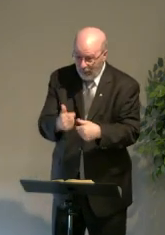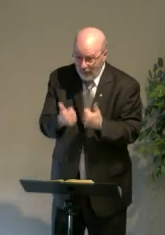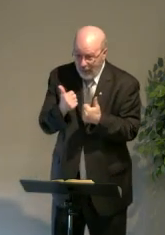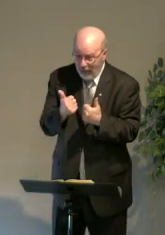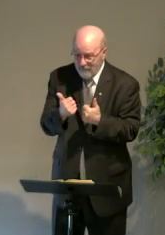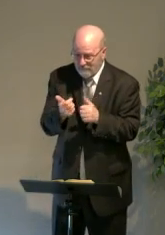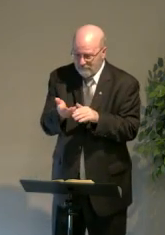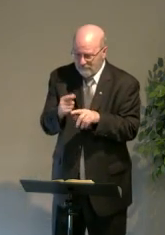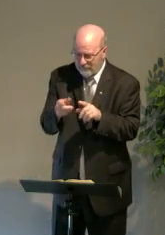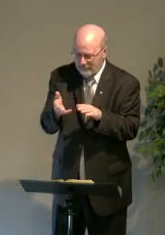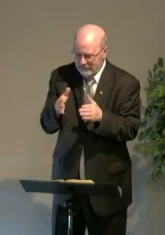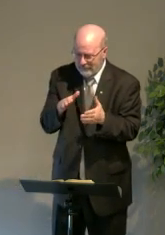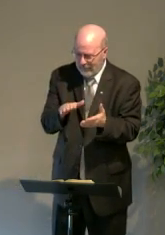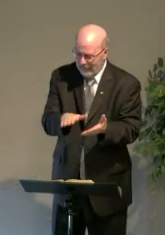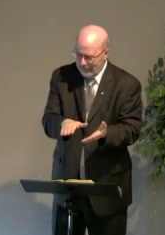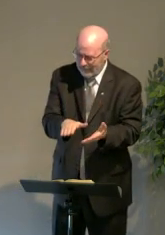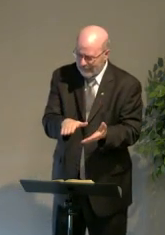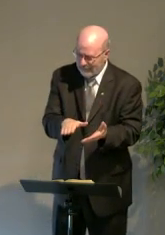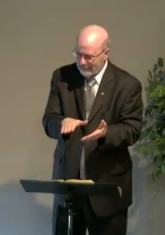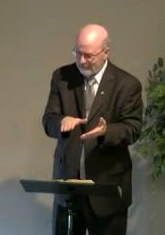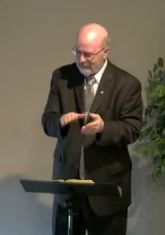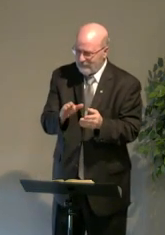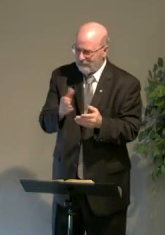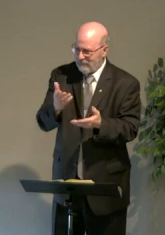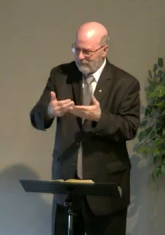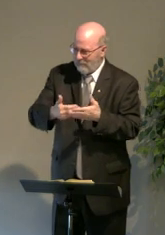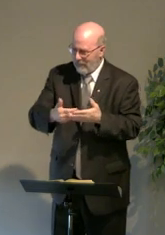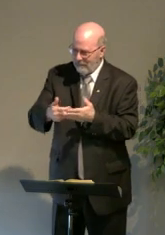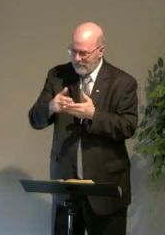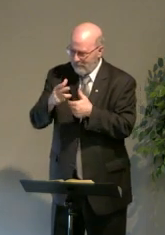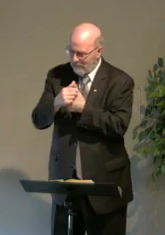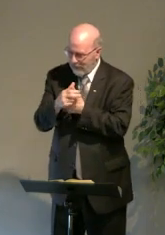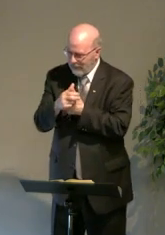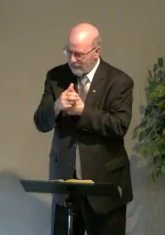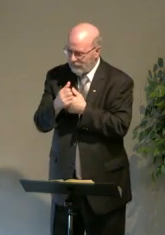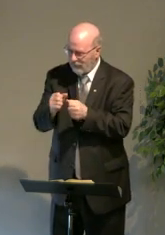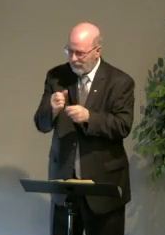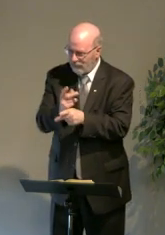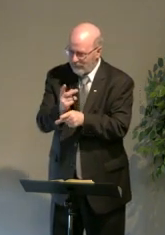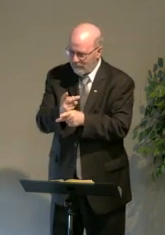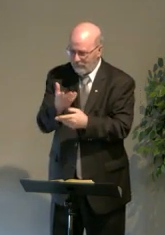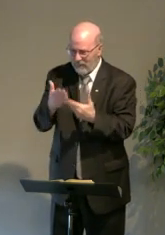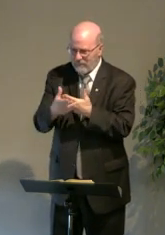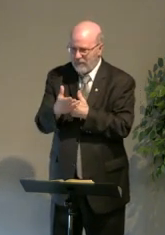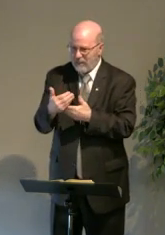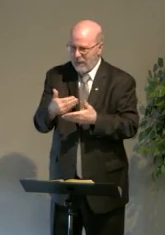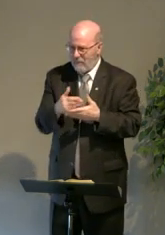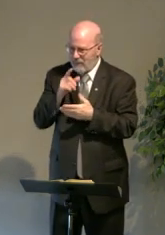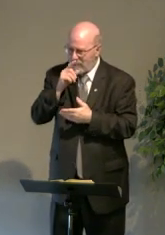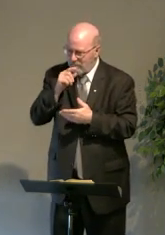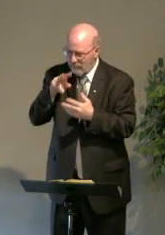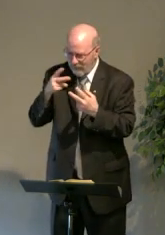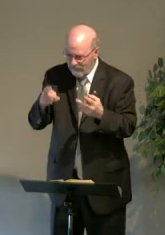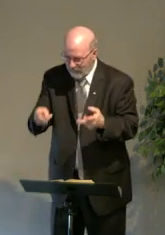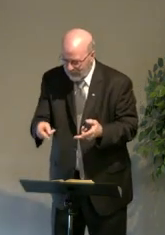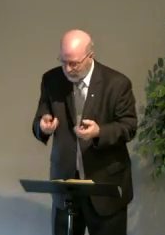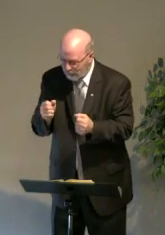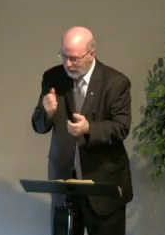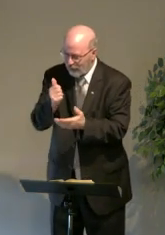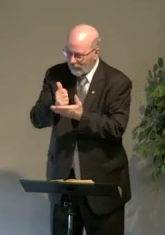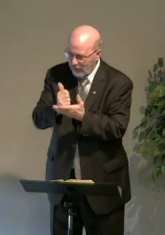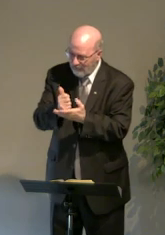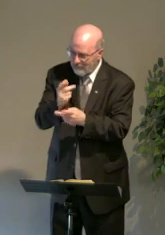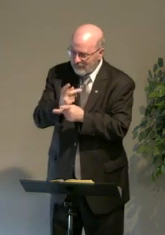bunny alive by, you know, feeding it milk or giving it a piece of lettuce, or perhaps it was a baby bird that fell out of the nest, and inevitably,